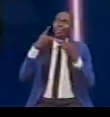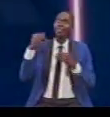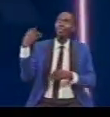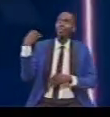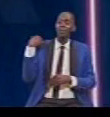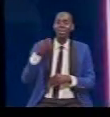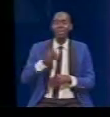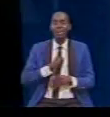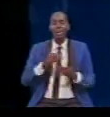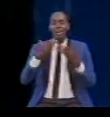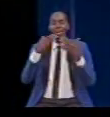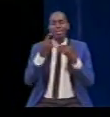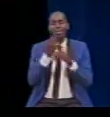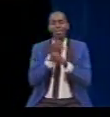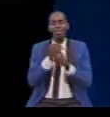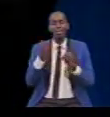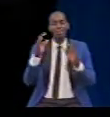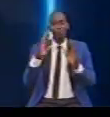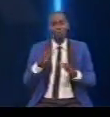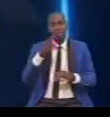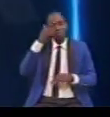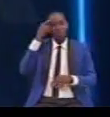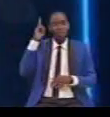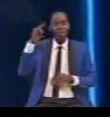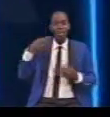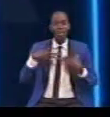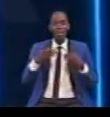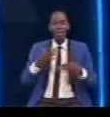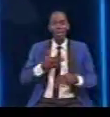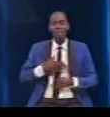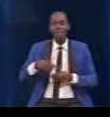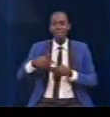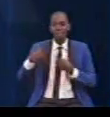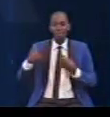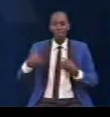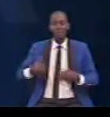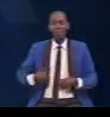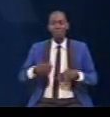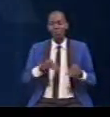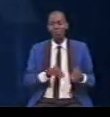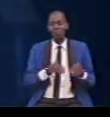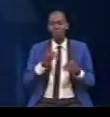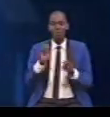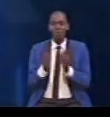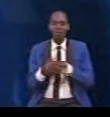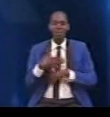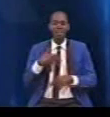I thank the Savior, because he healed my heart, changed my name.